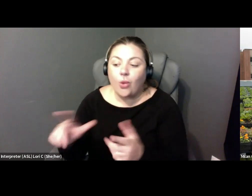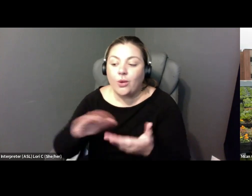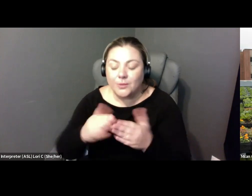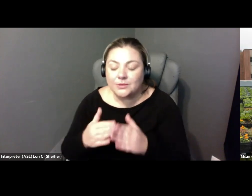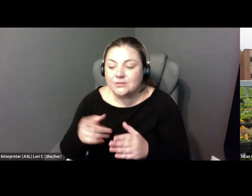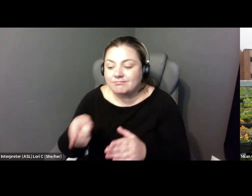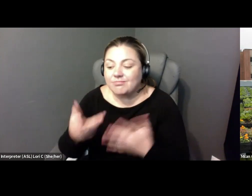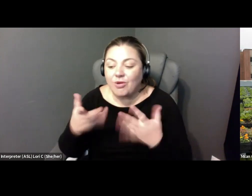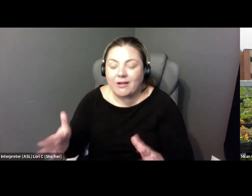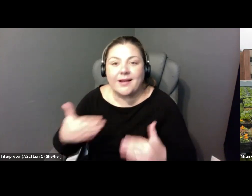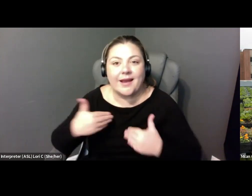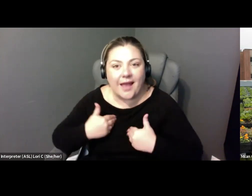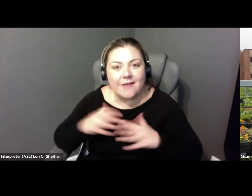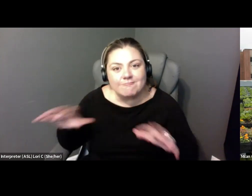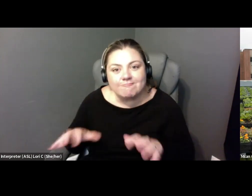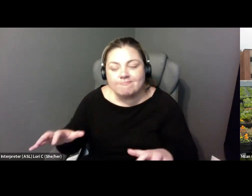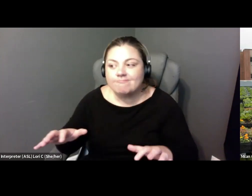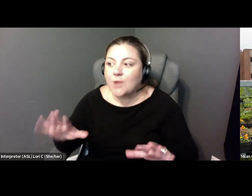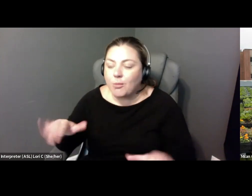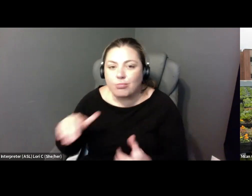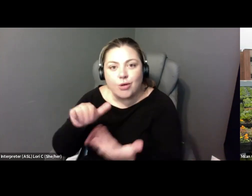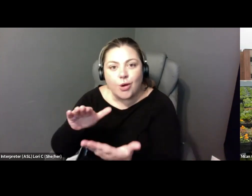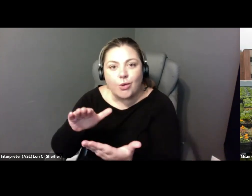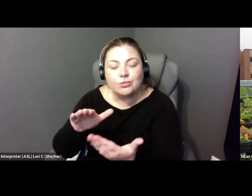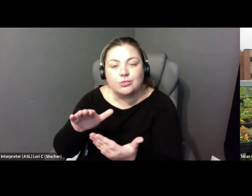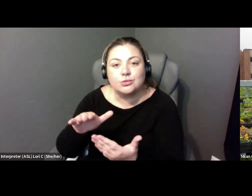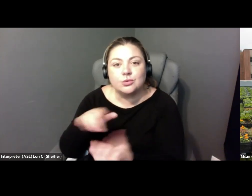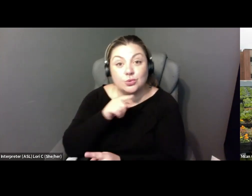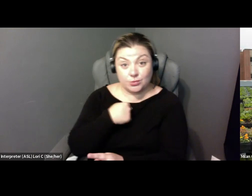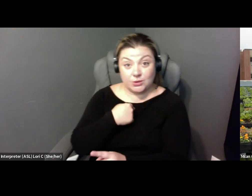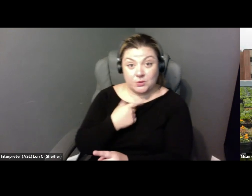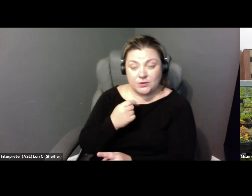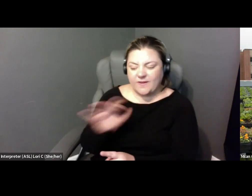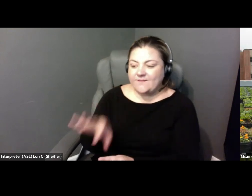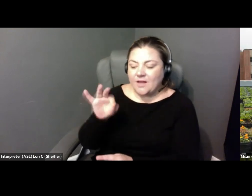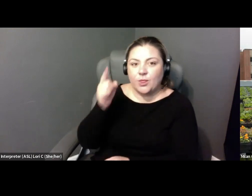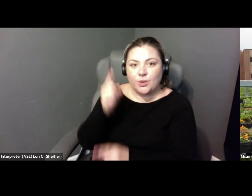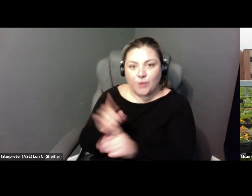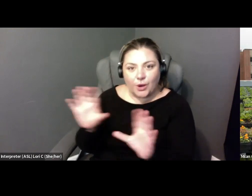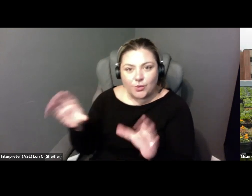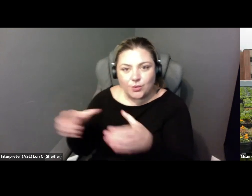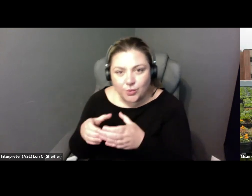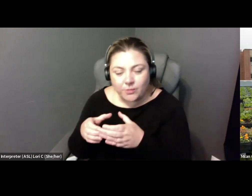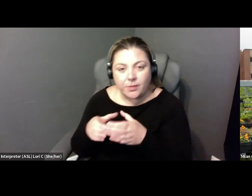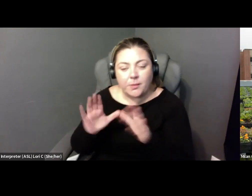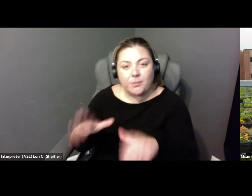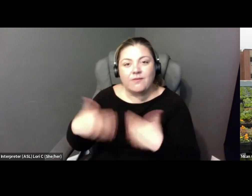we may be working towards. So finding the right coalition to build together, creating space to step